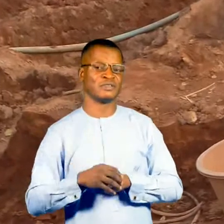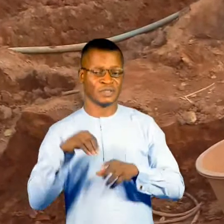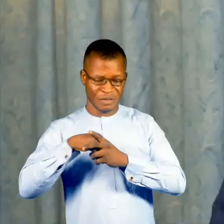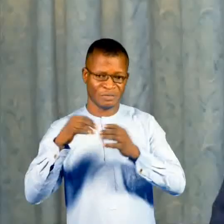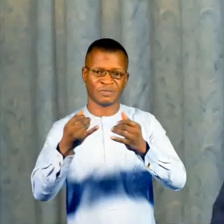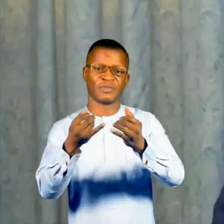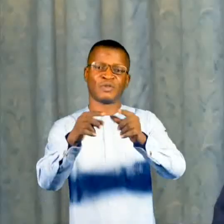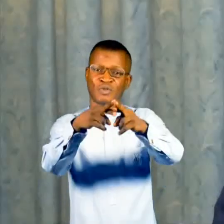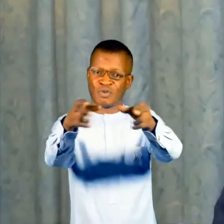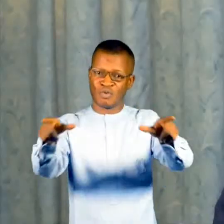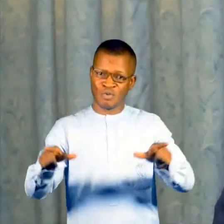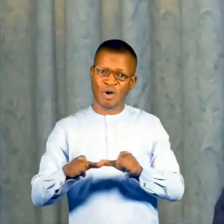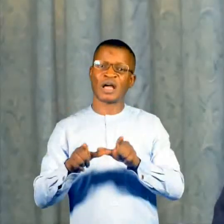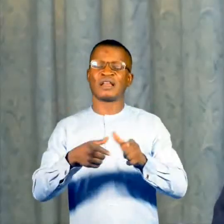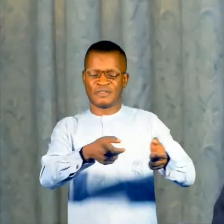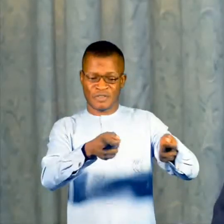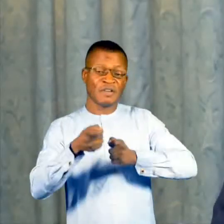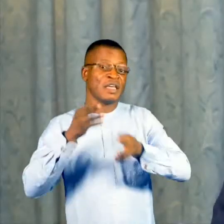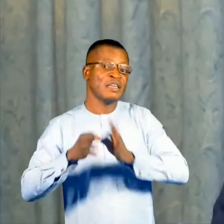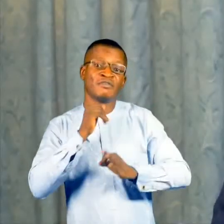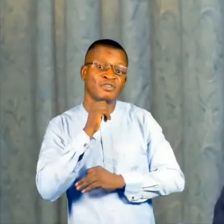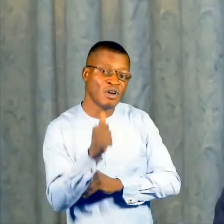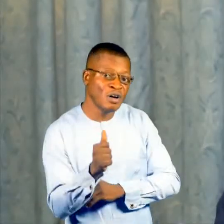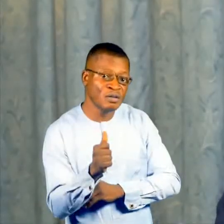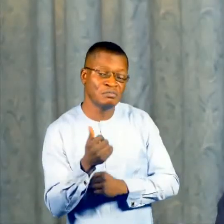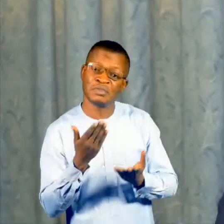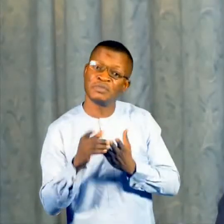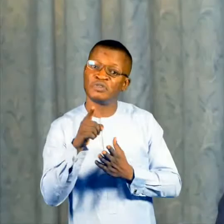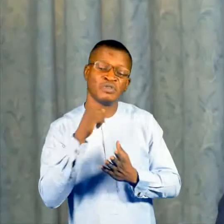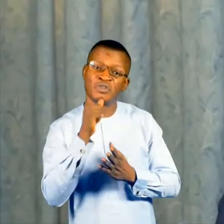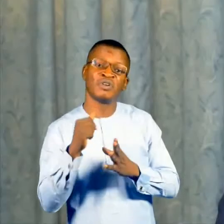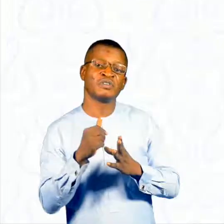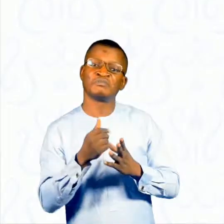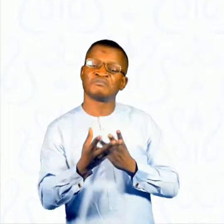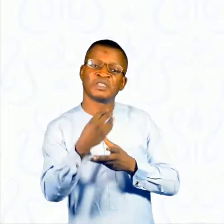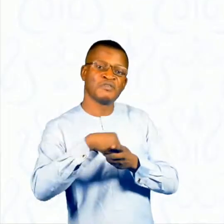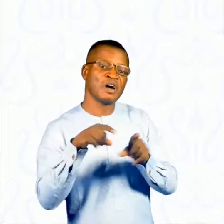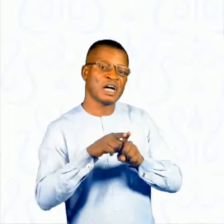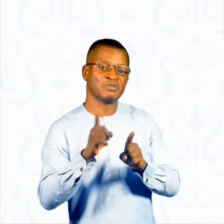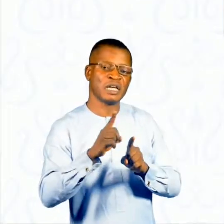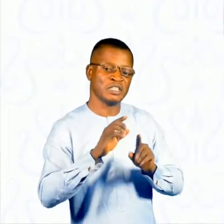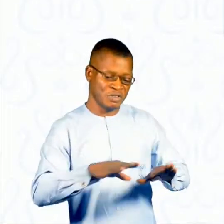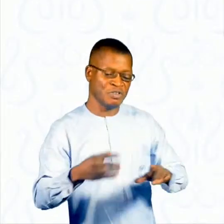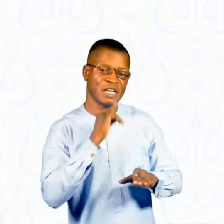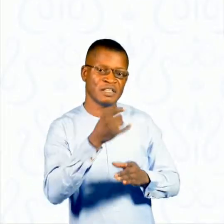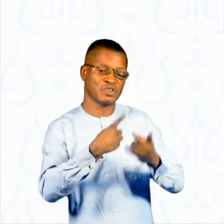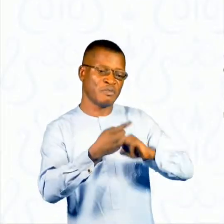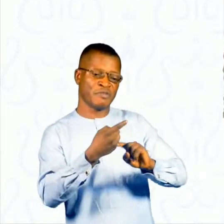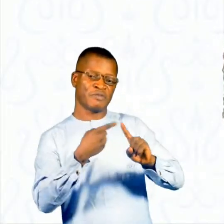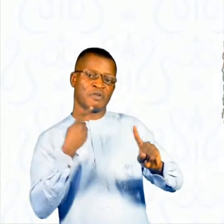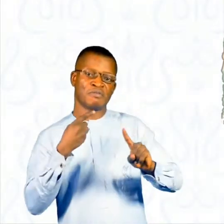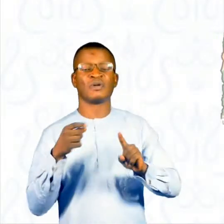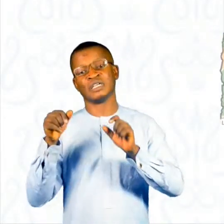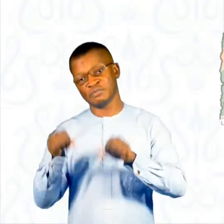involved in internal trafficking. If they are not involved as a source where these